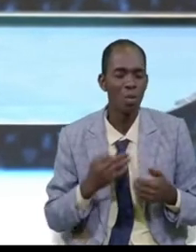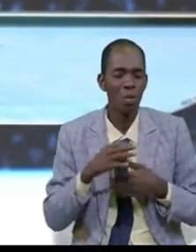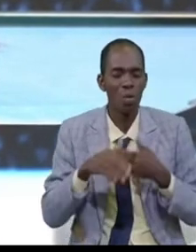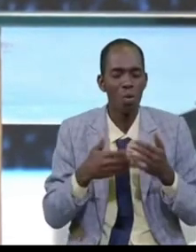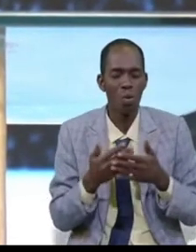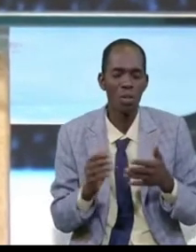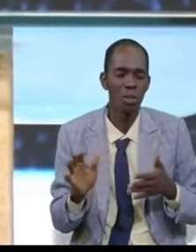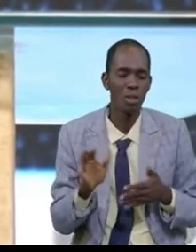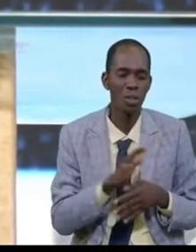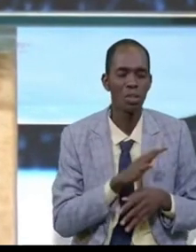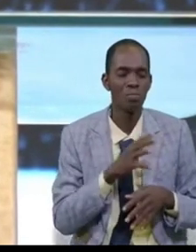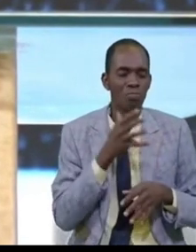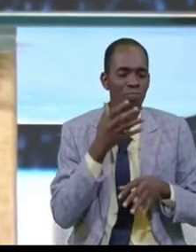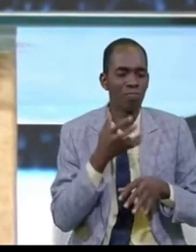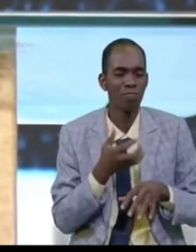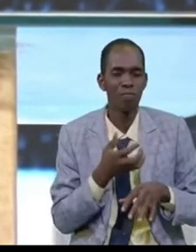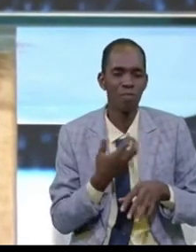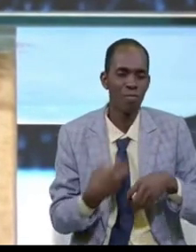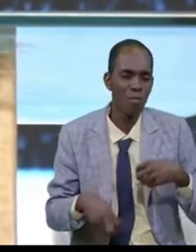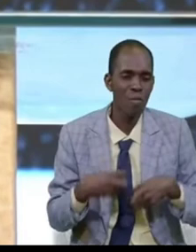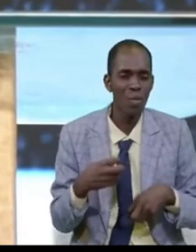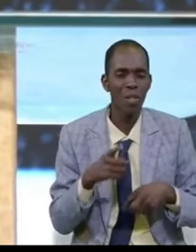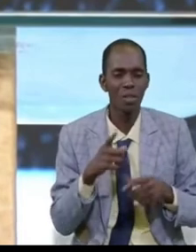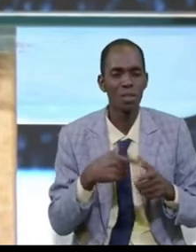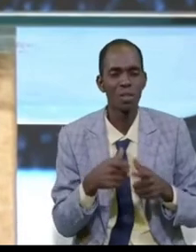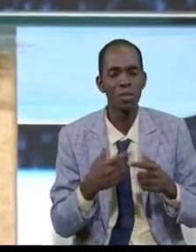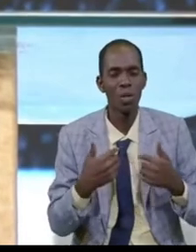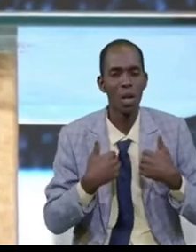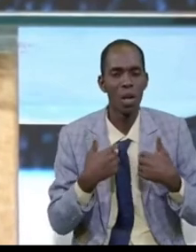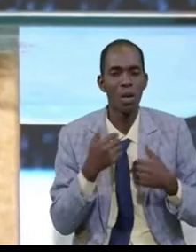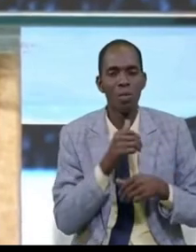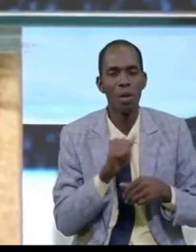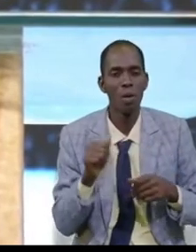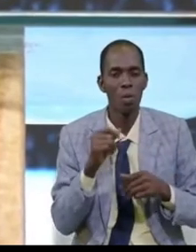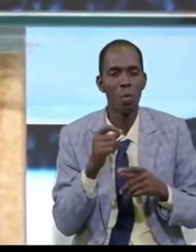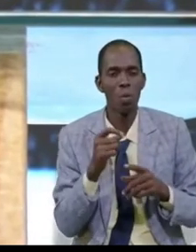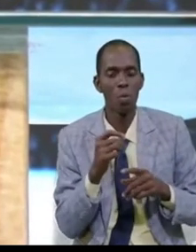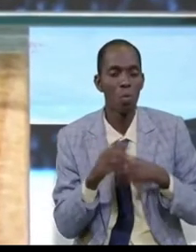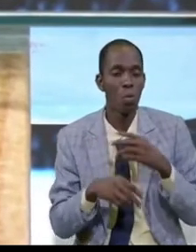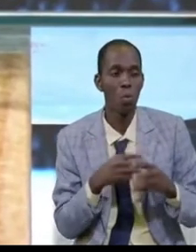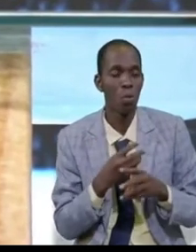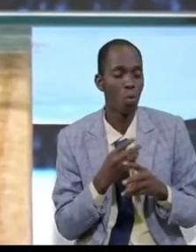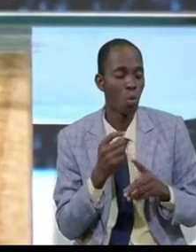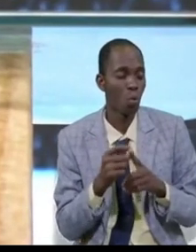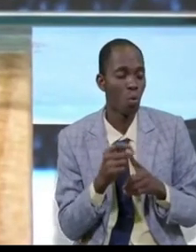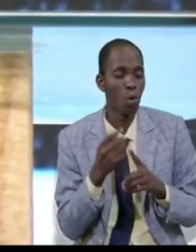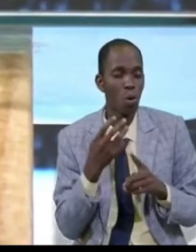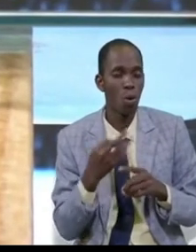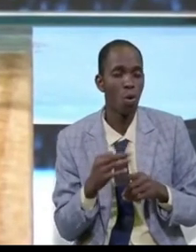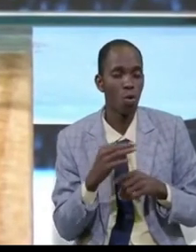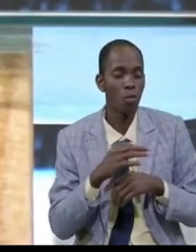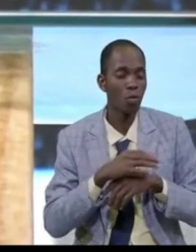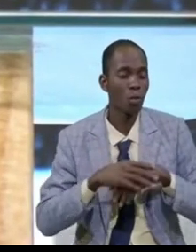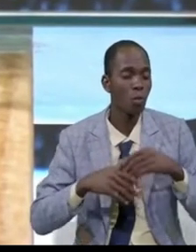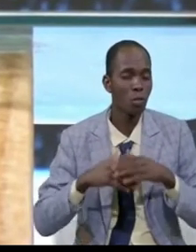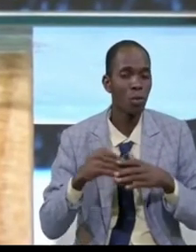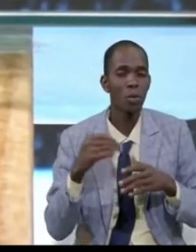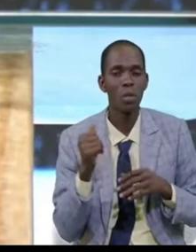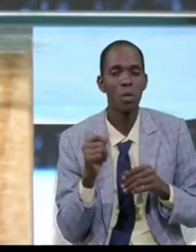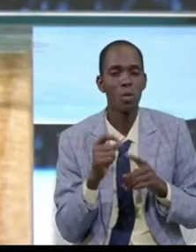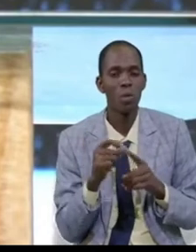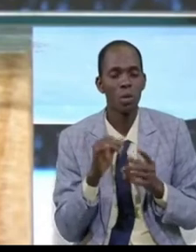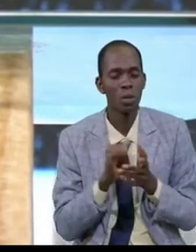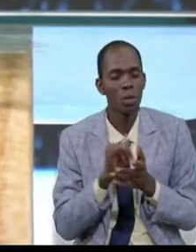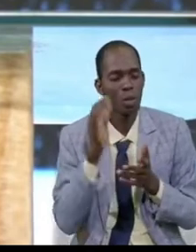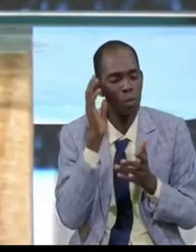are. And then you have a word of comfort, a word of a help, a word that will encourage him